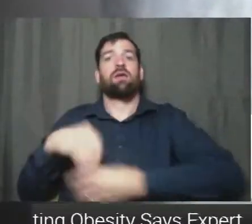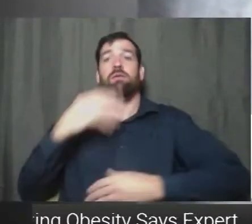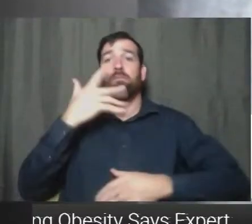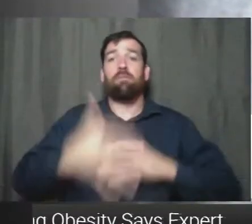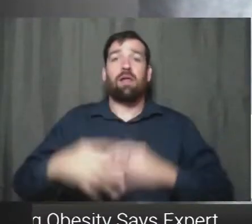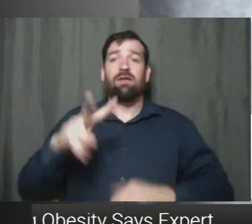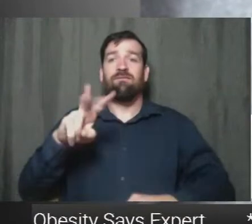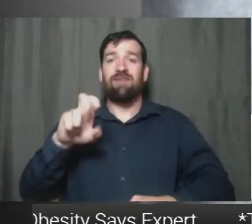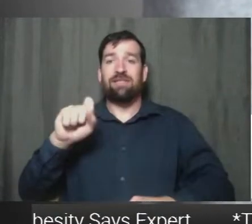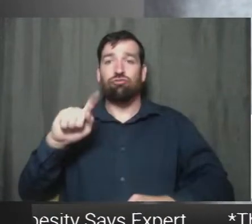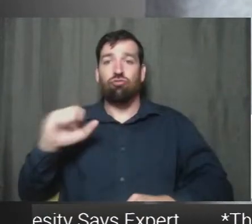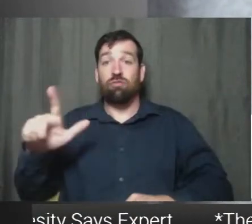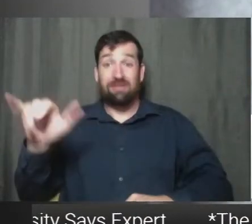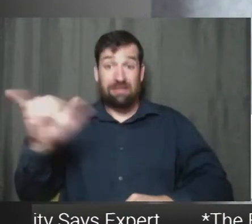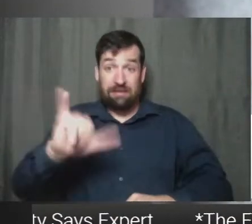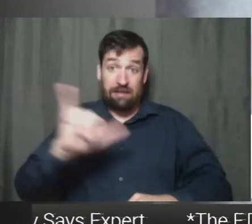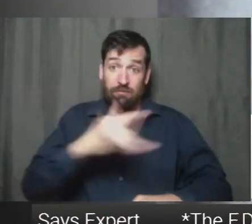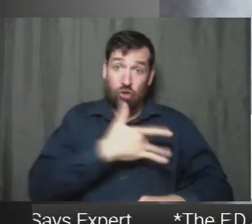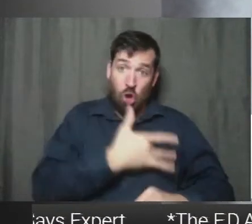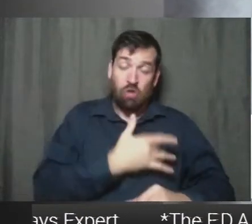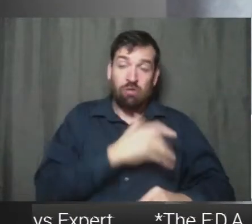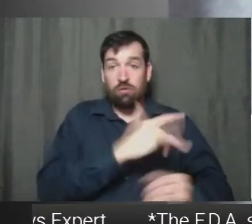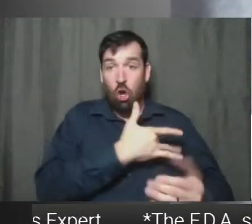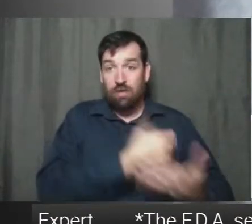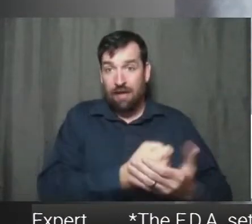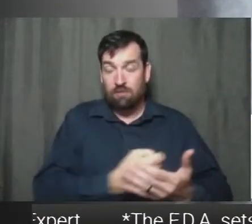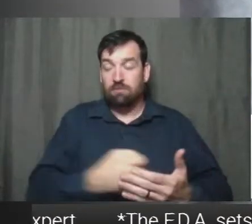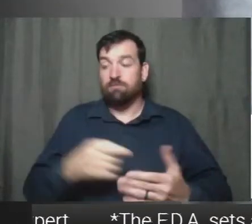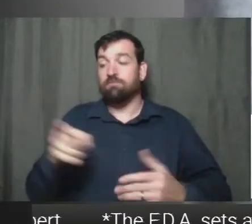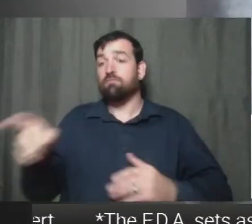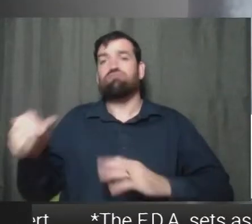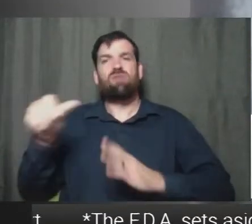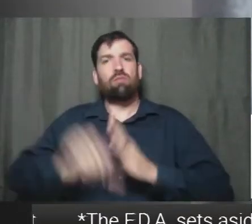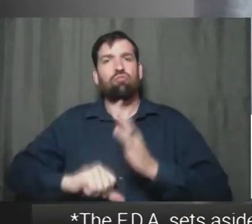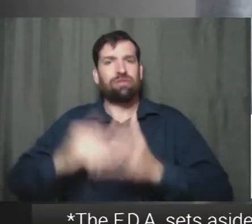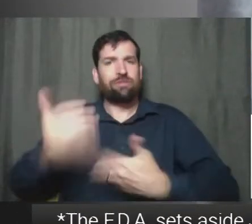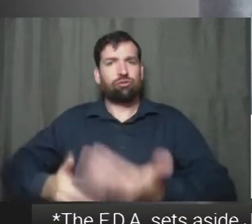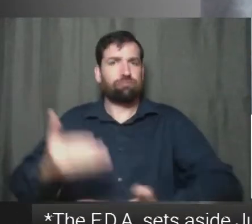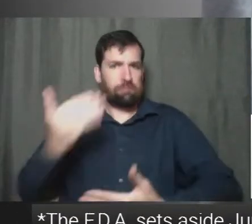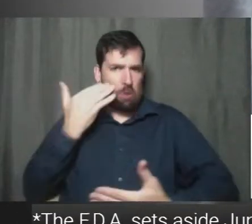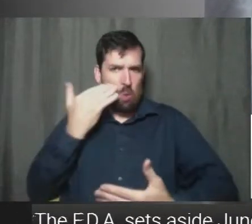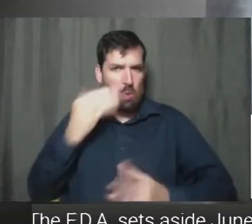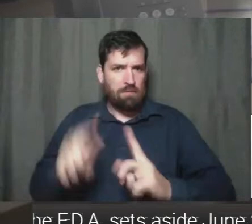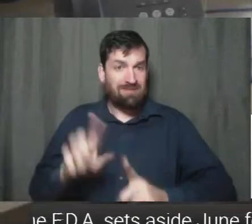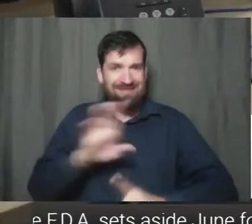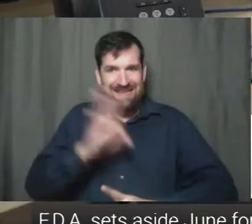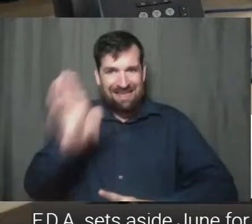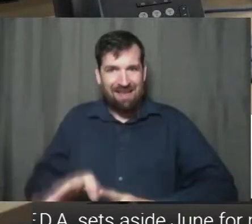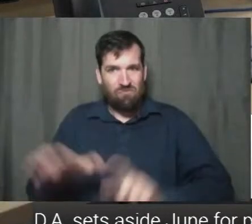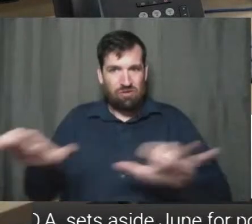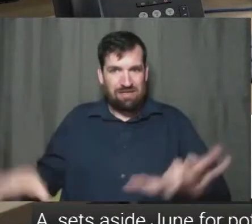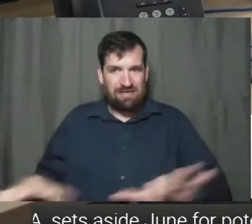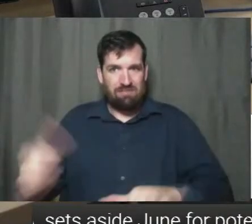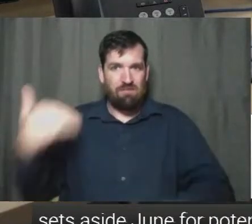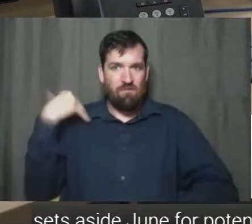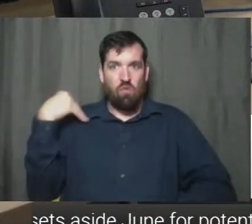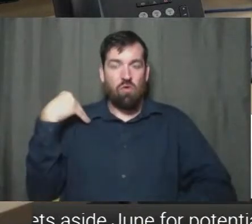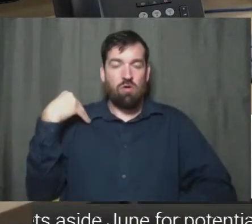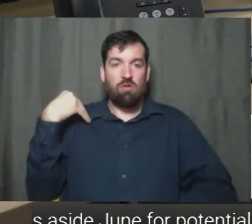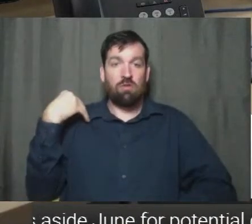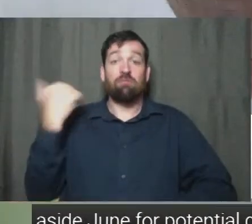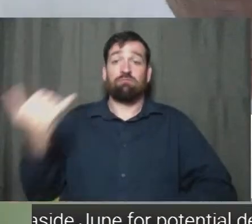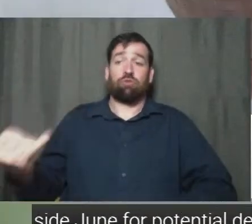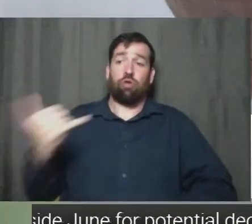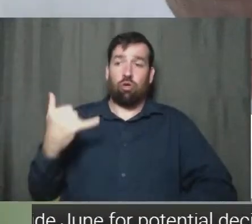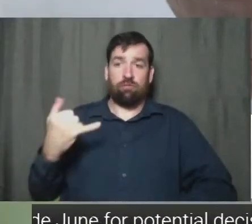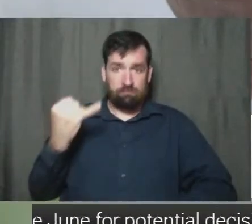can get a heart attack. It was a procedure that Dr. Alley knew about, but had never performed before. So they called me to see if he'd be a